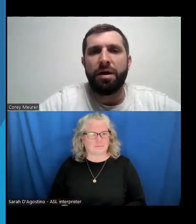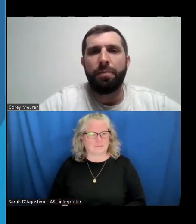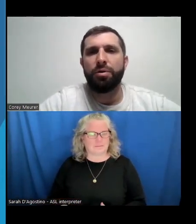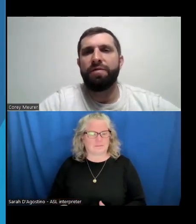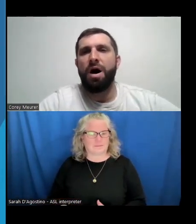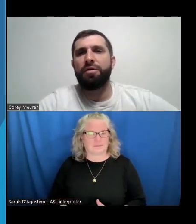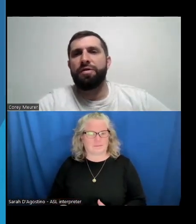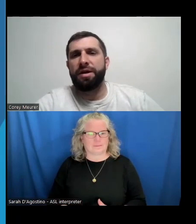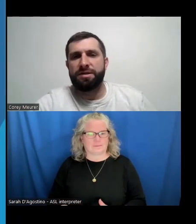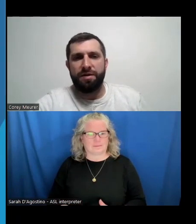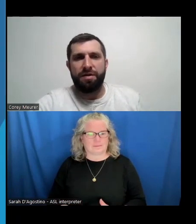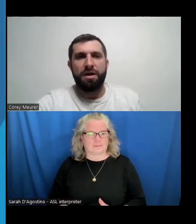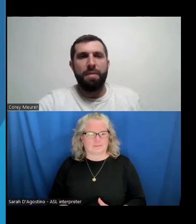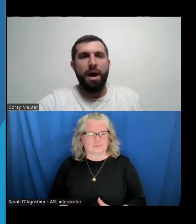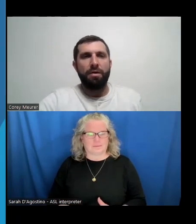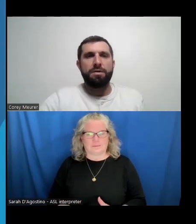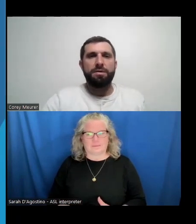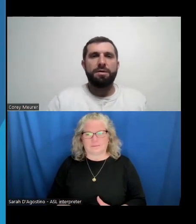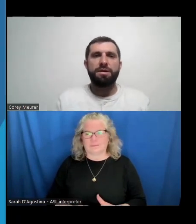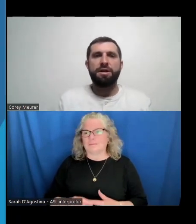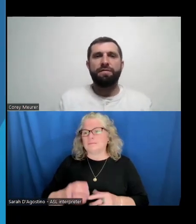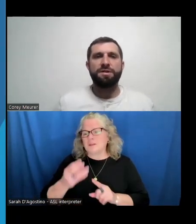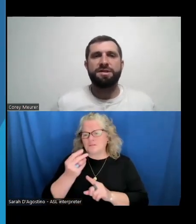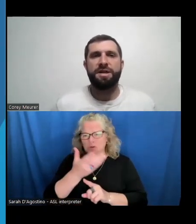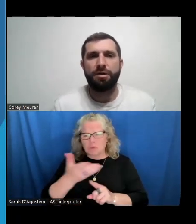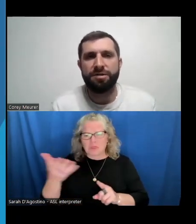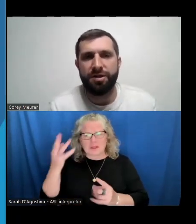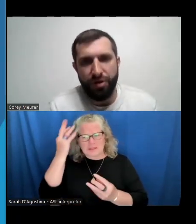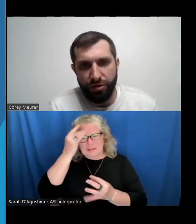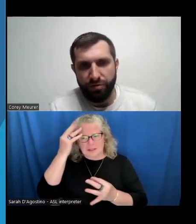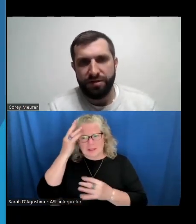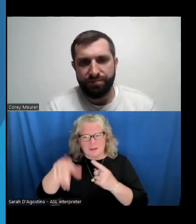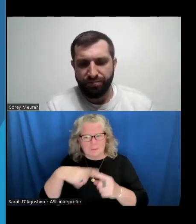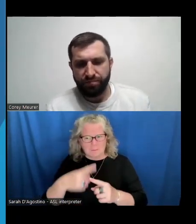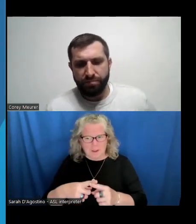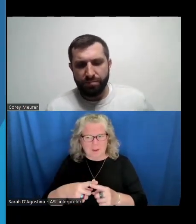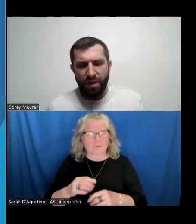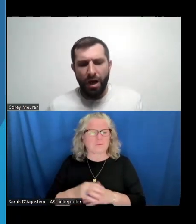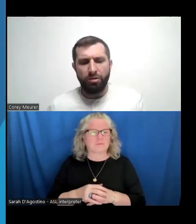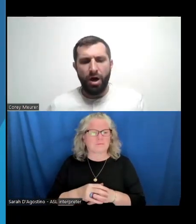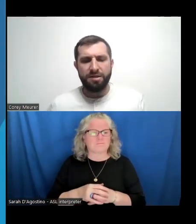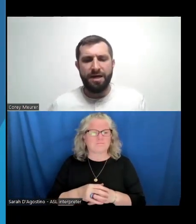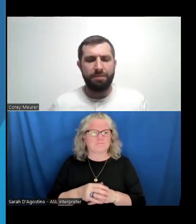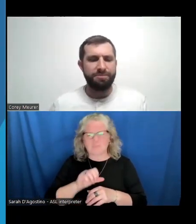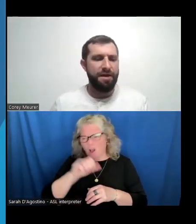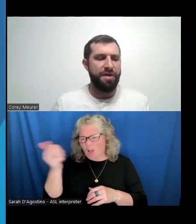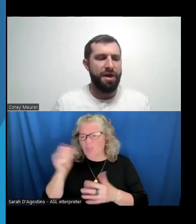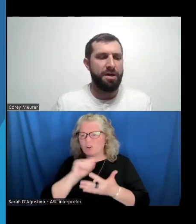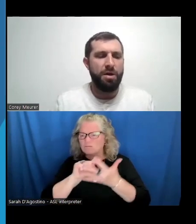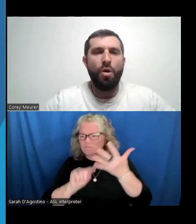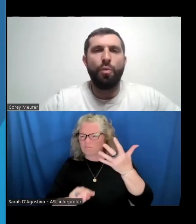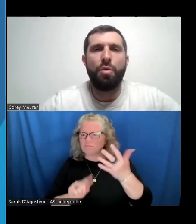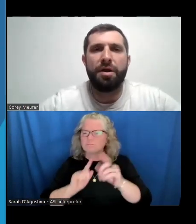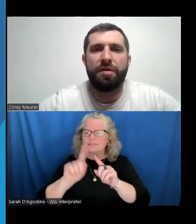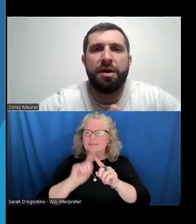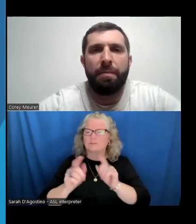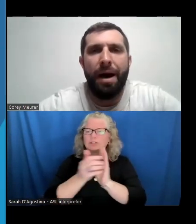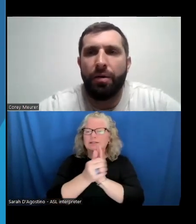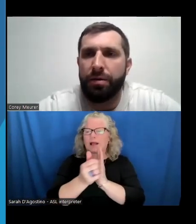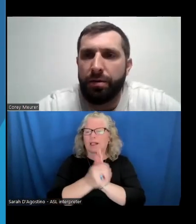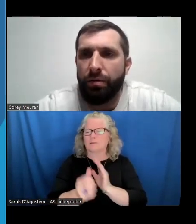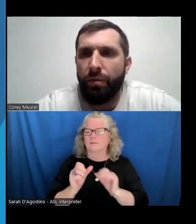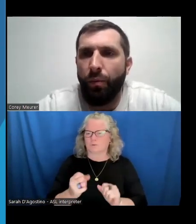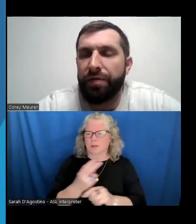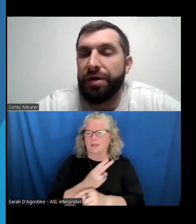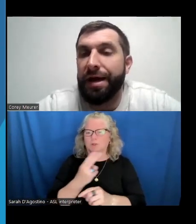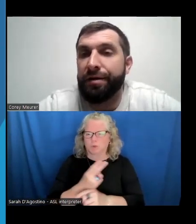And then a couple of other things to think about. Different skills to use. A lot of times I think we want to think